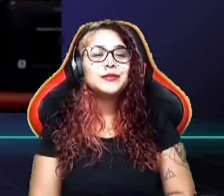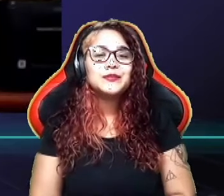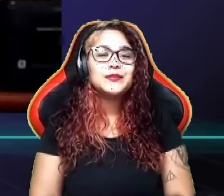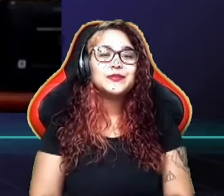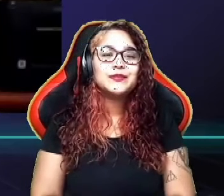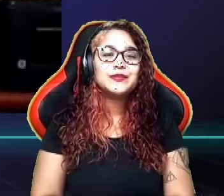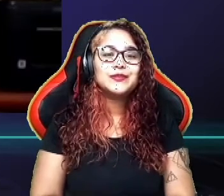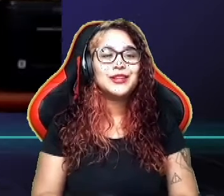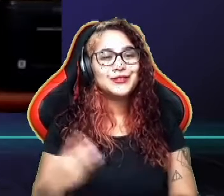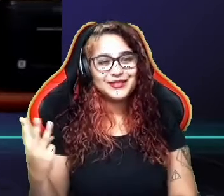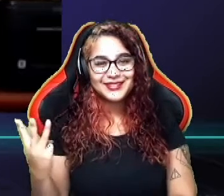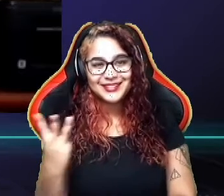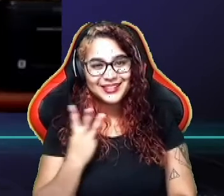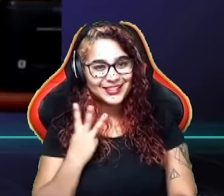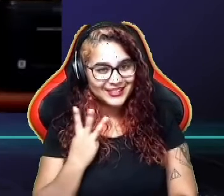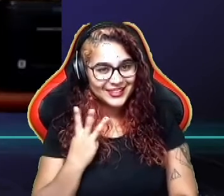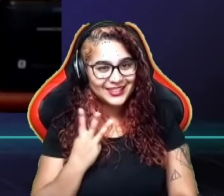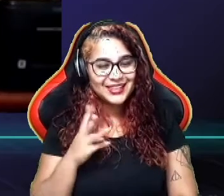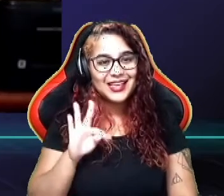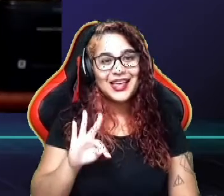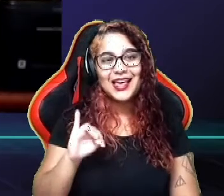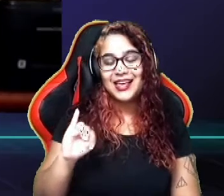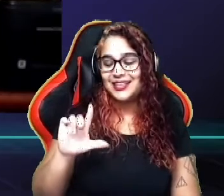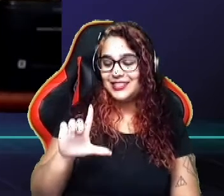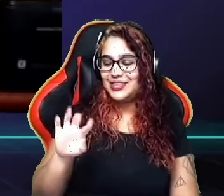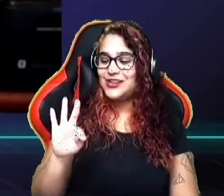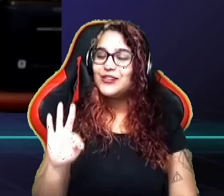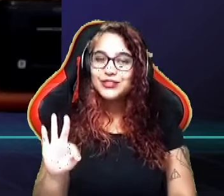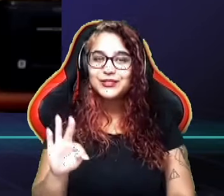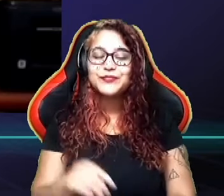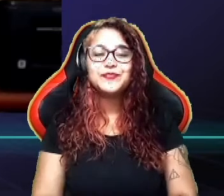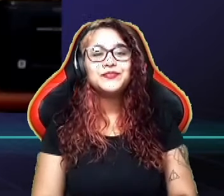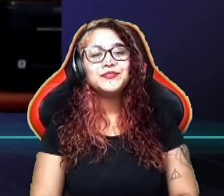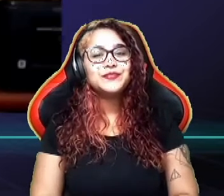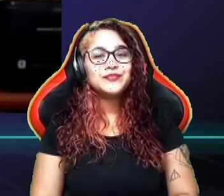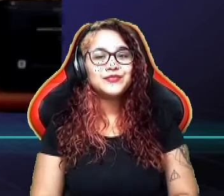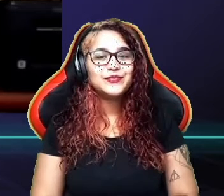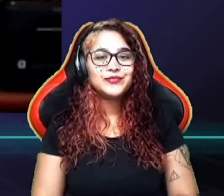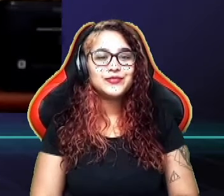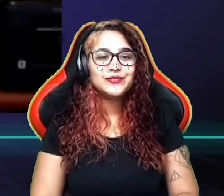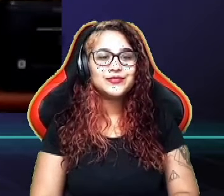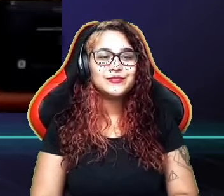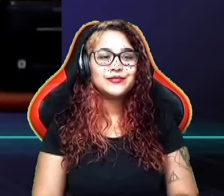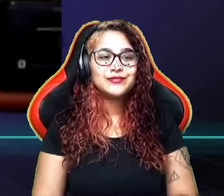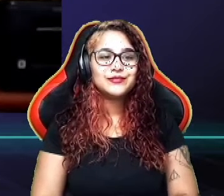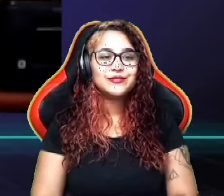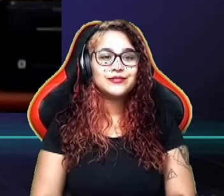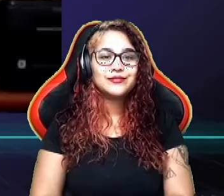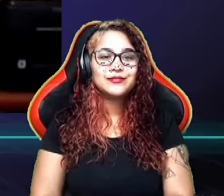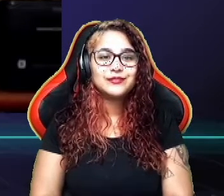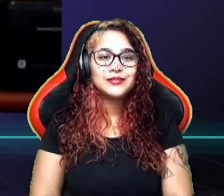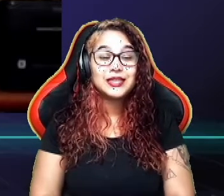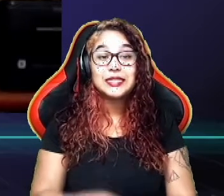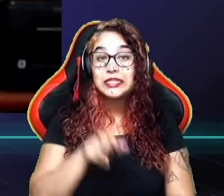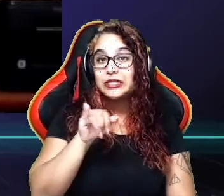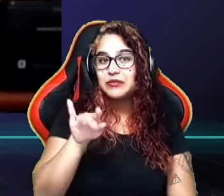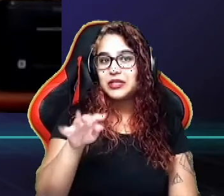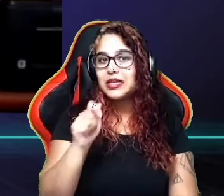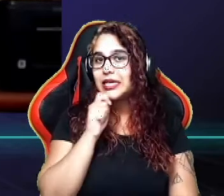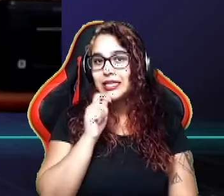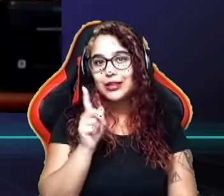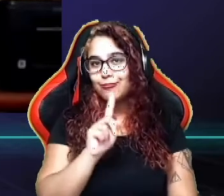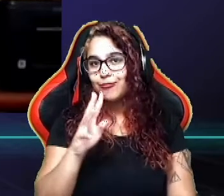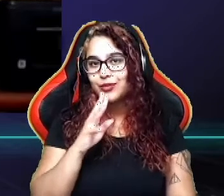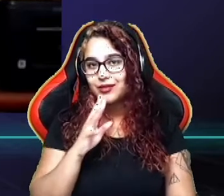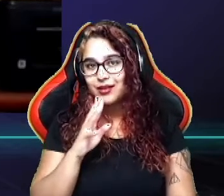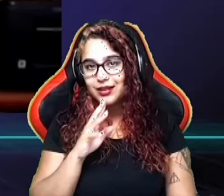Whether you're watching it online or you're going to be watching this later, we have the Tilt Bitnamic group here with you. And if